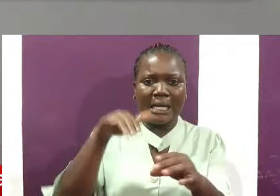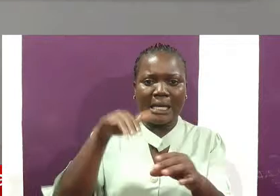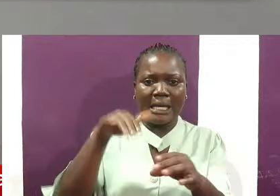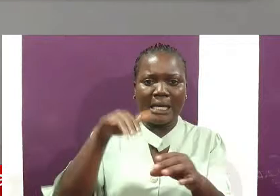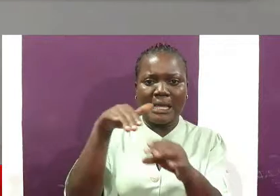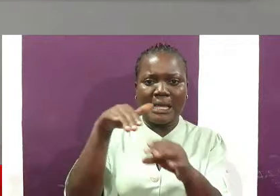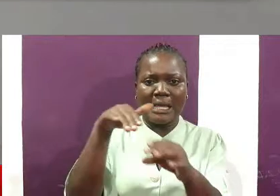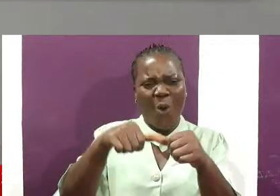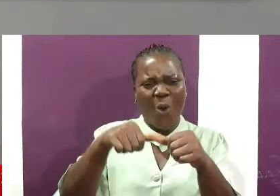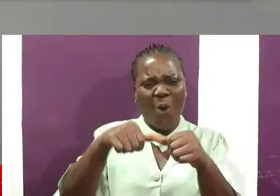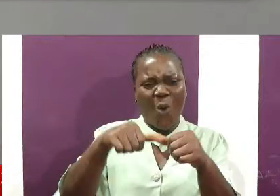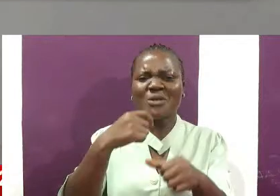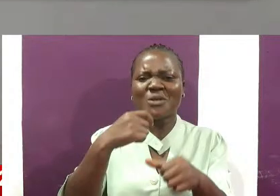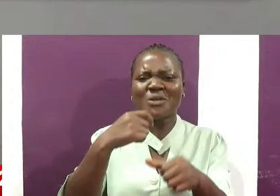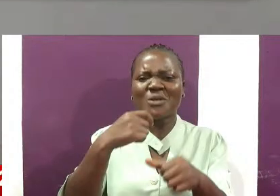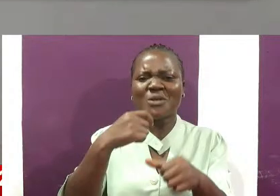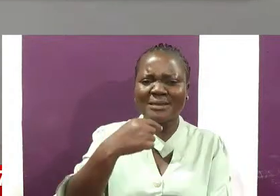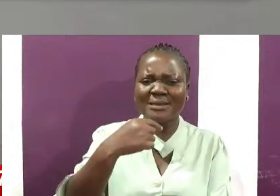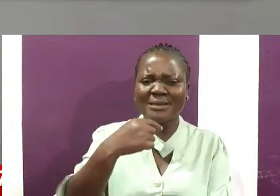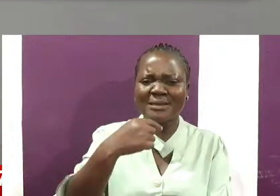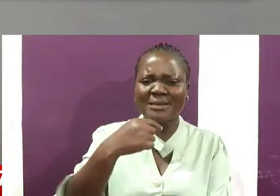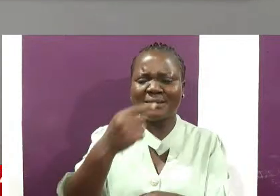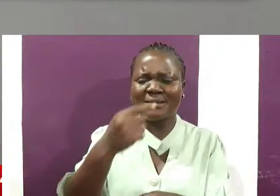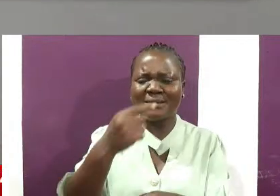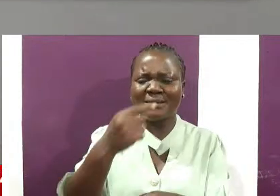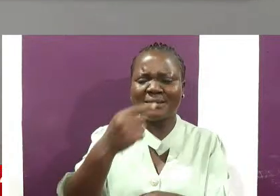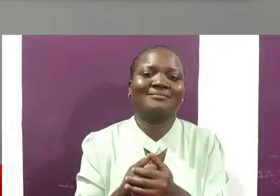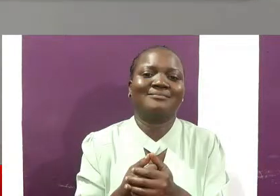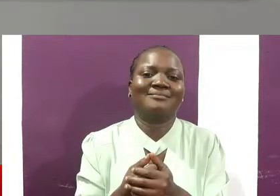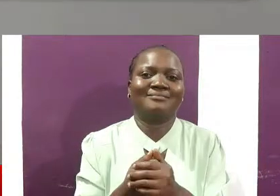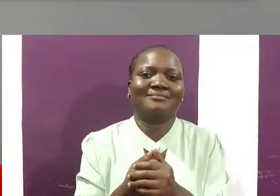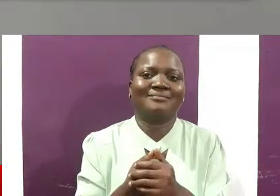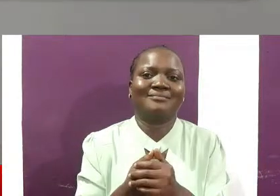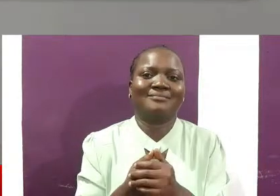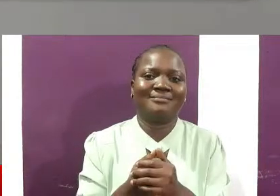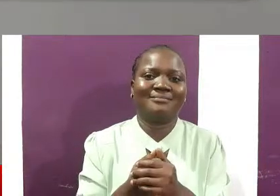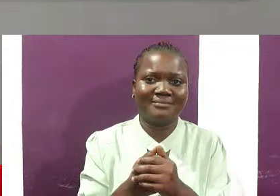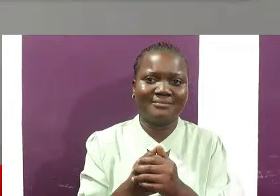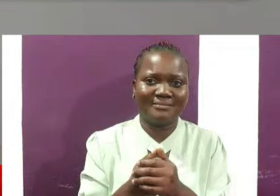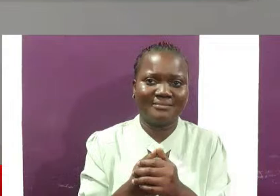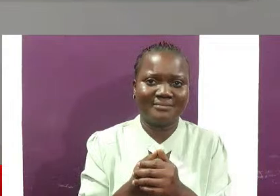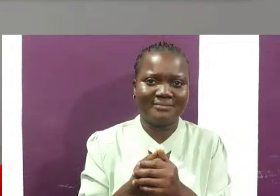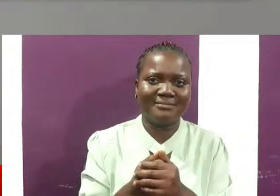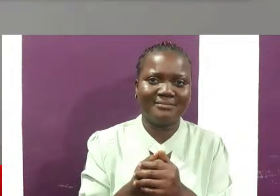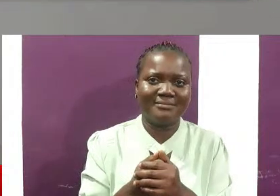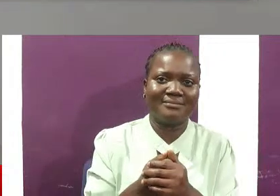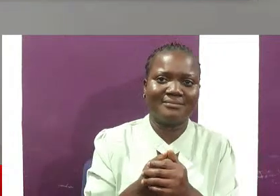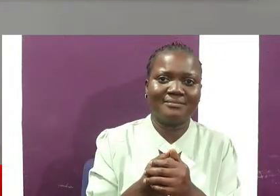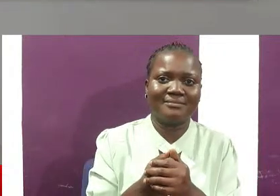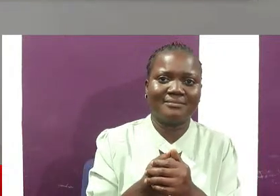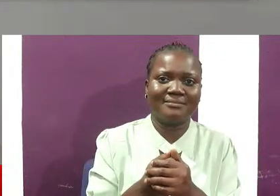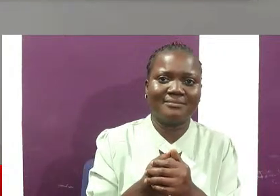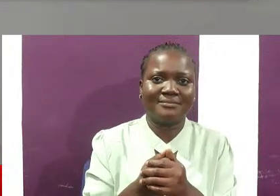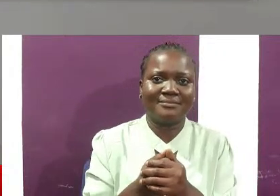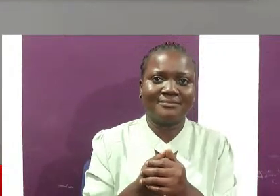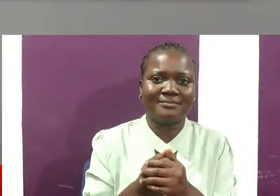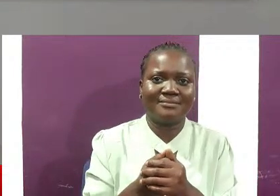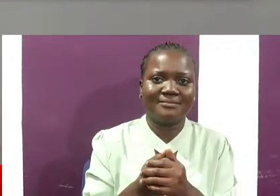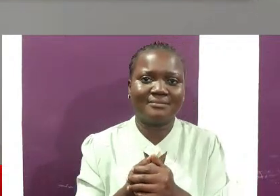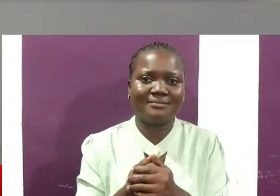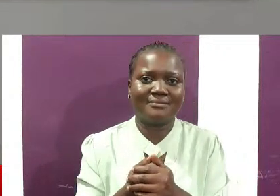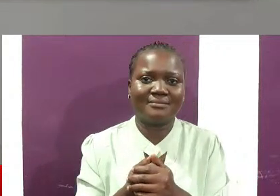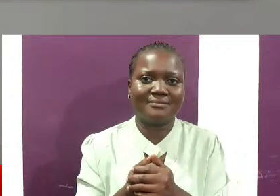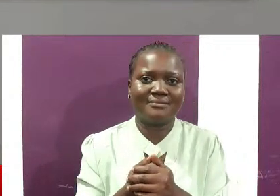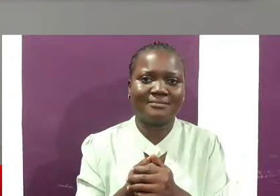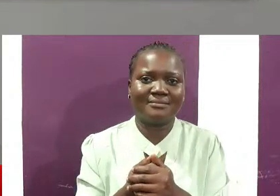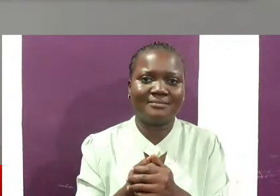verses 1 4 9 10 11 12 13 and verse 20. Now, Ufa